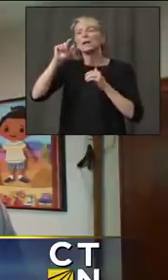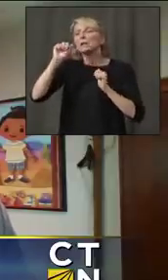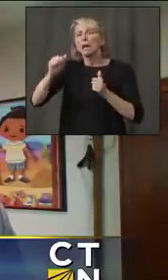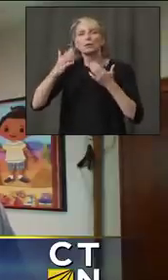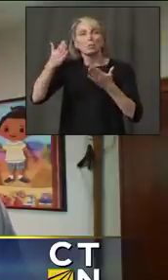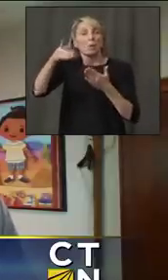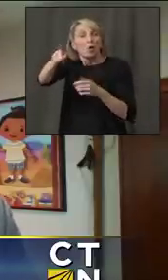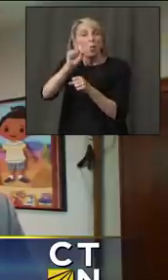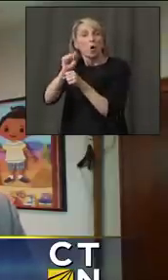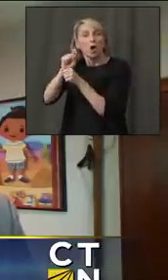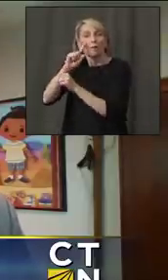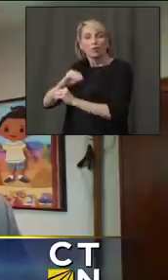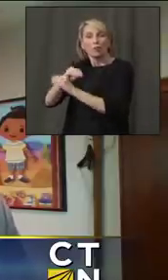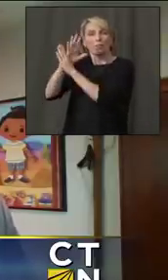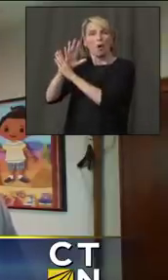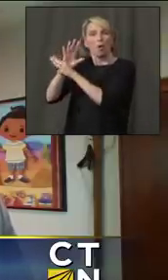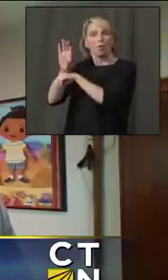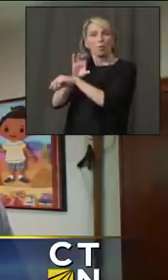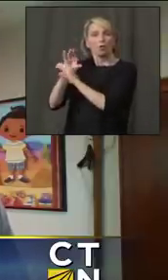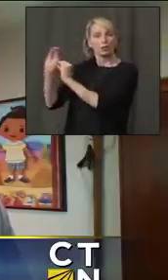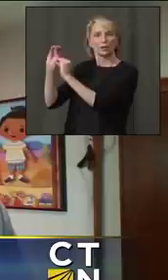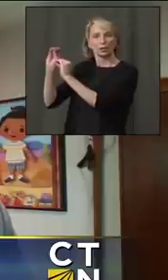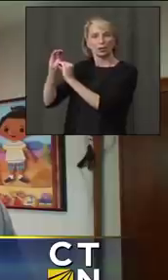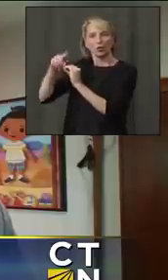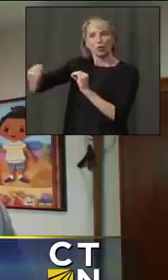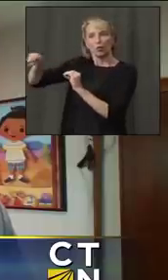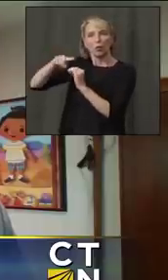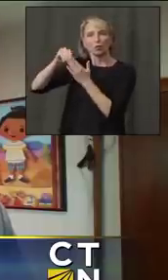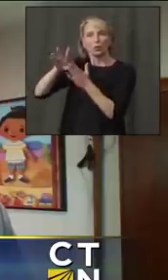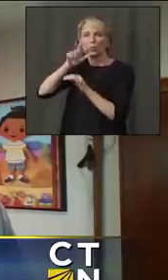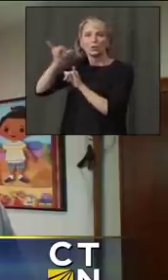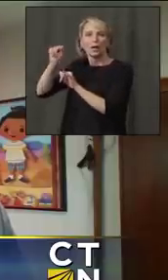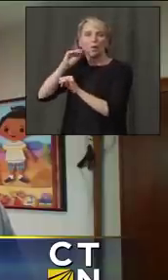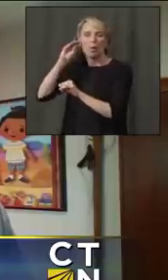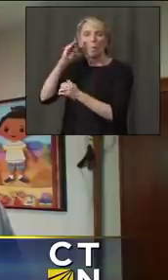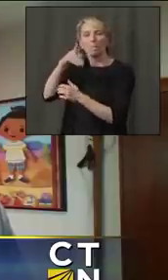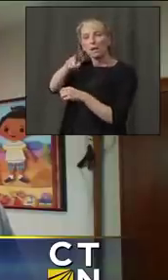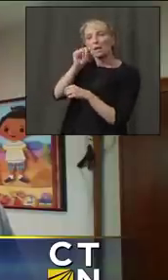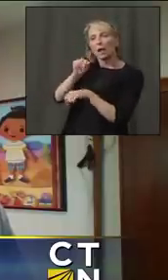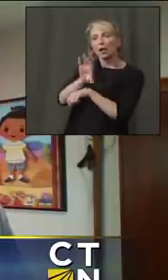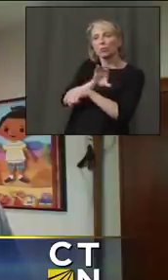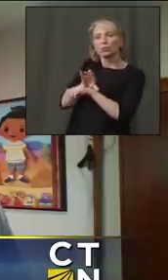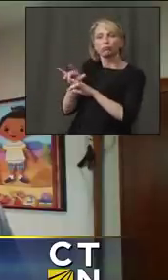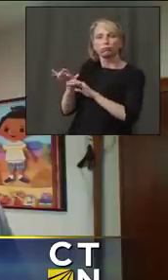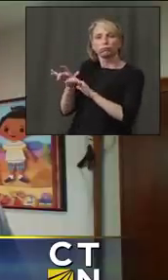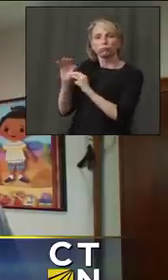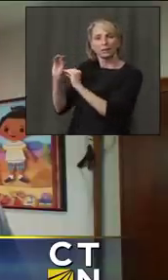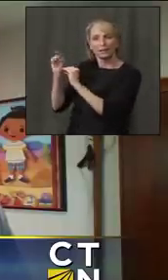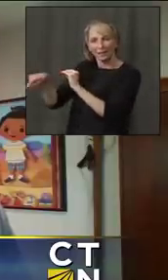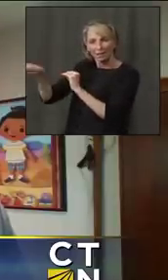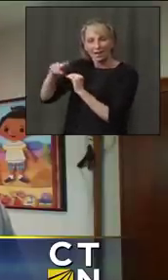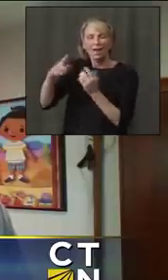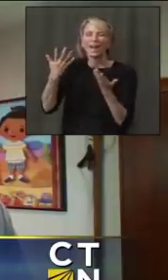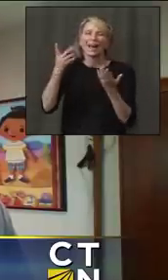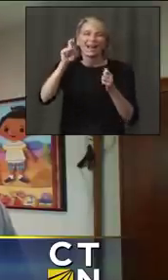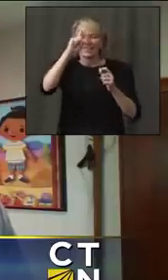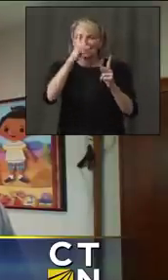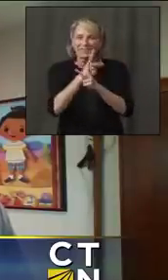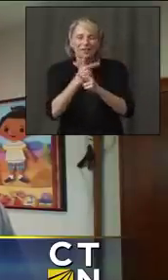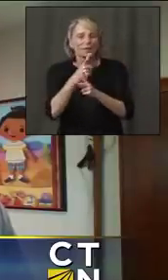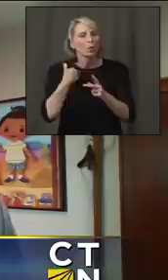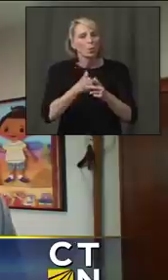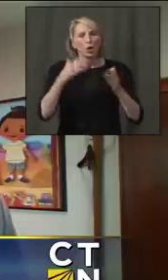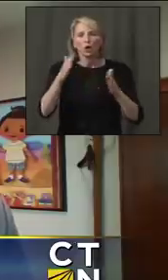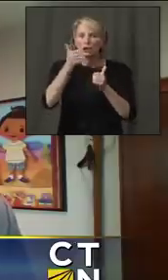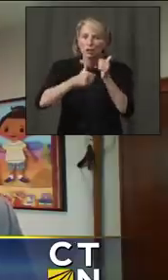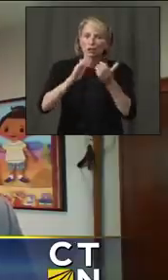lot of things that they're not quick answers, and that's one of them. We're committed to working with our teachers and our districts to make sure we find the best possible